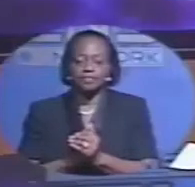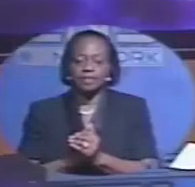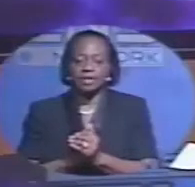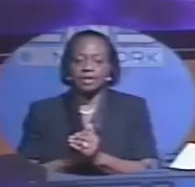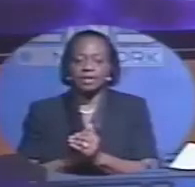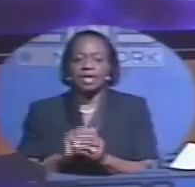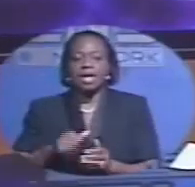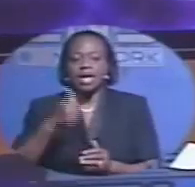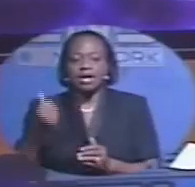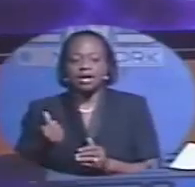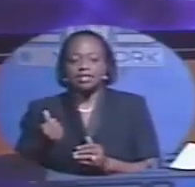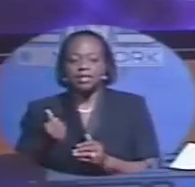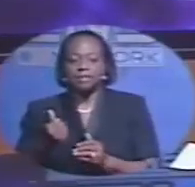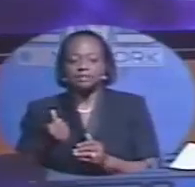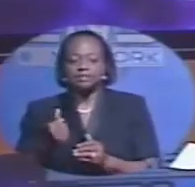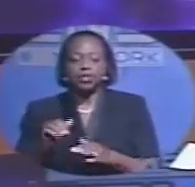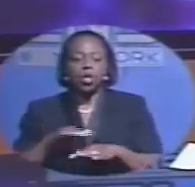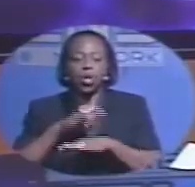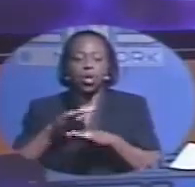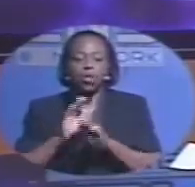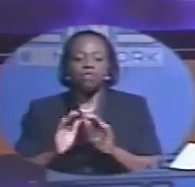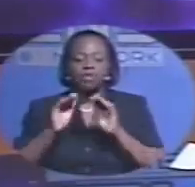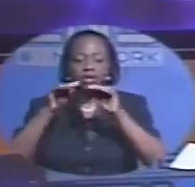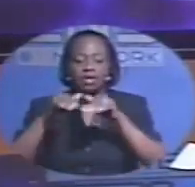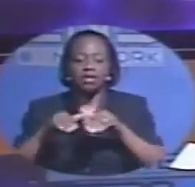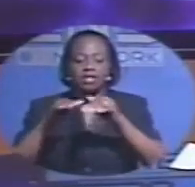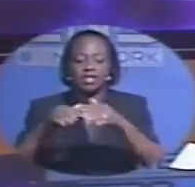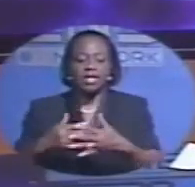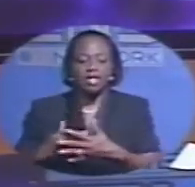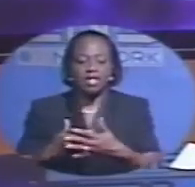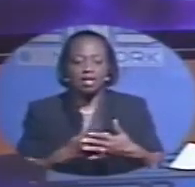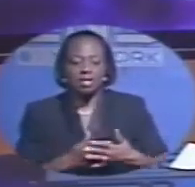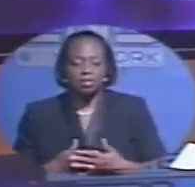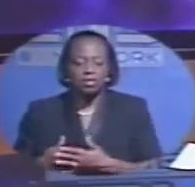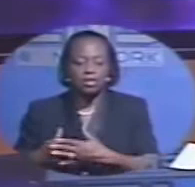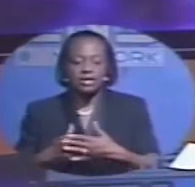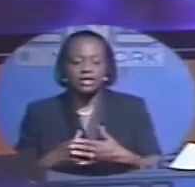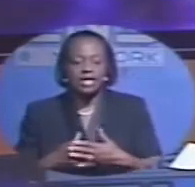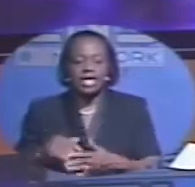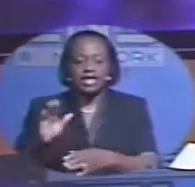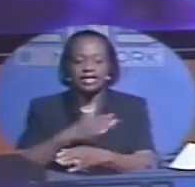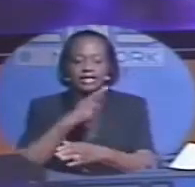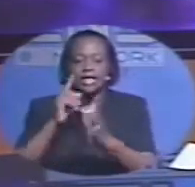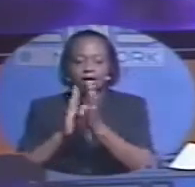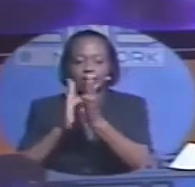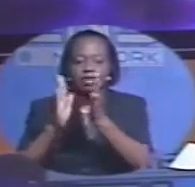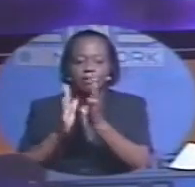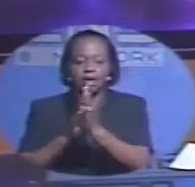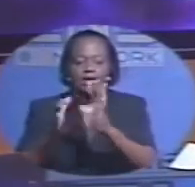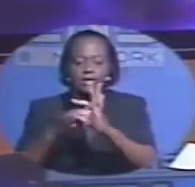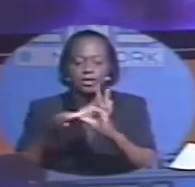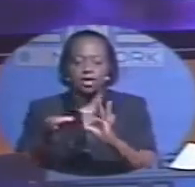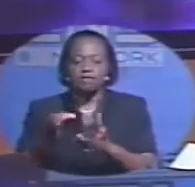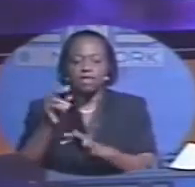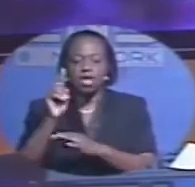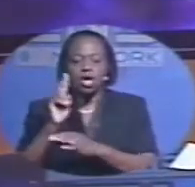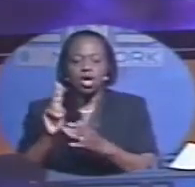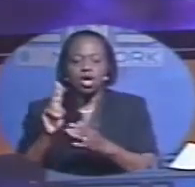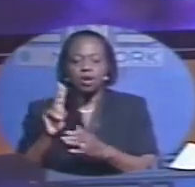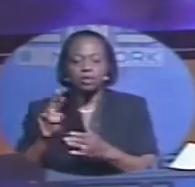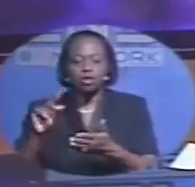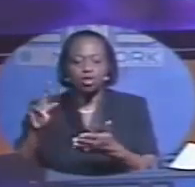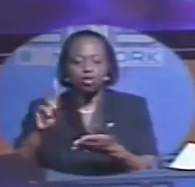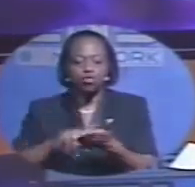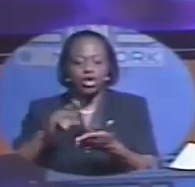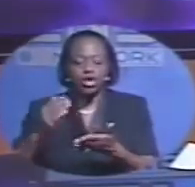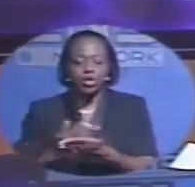Another over-the-hill community is singing the praises of urban renewal workers. They were in the Thompson Lane area just off East Street where